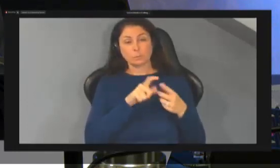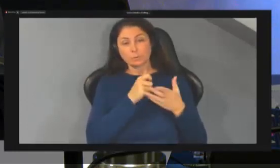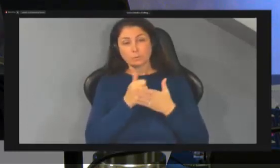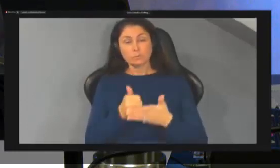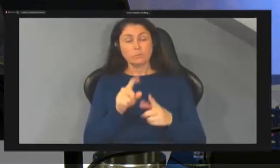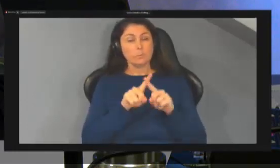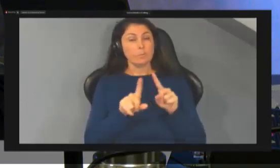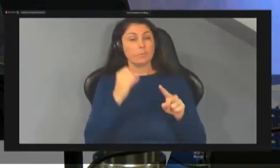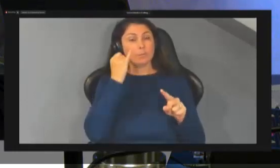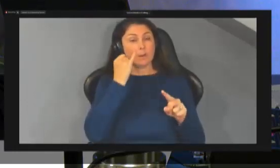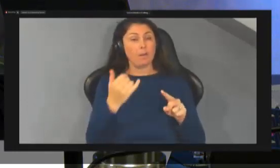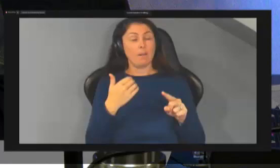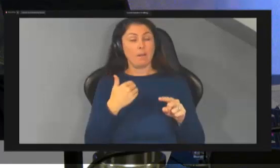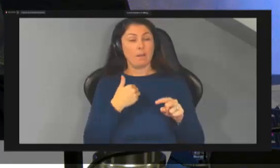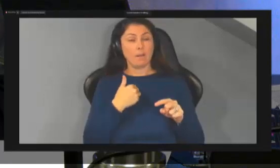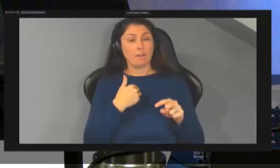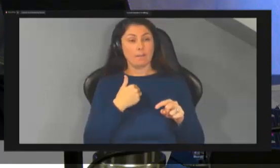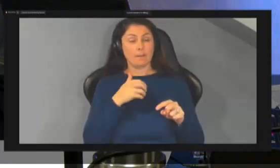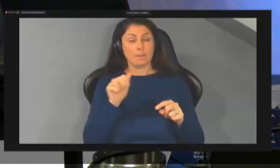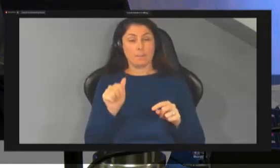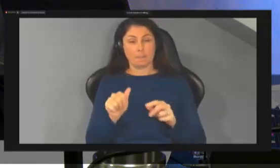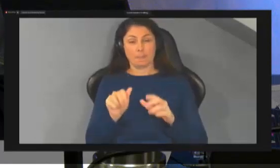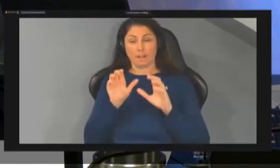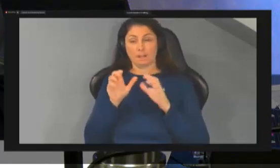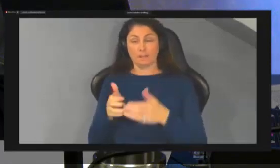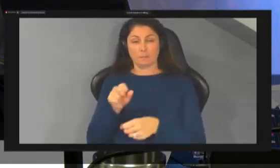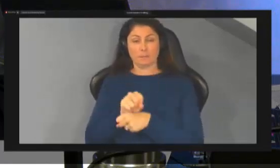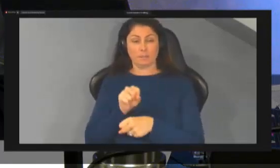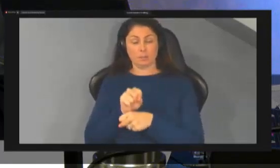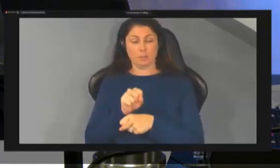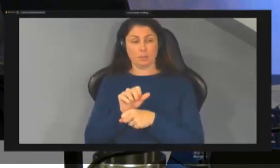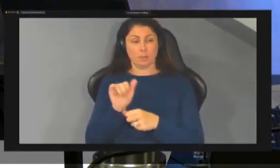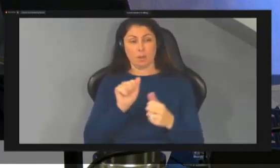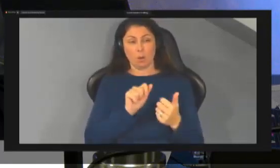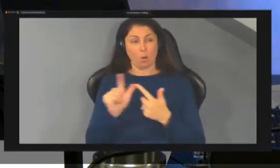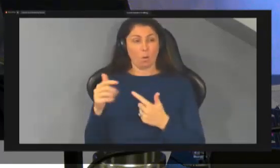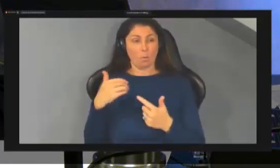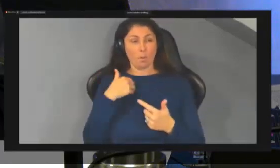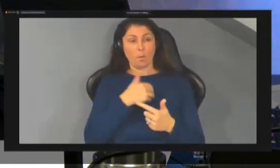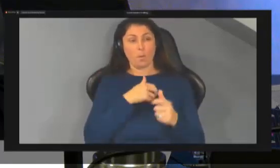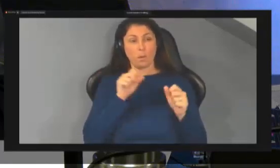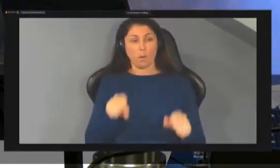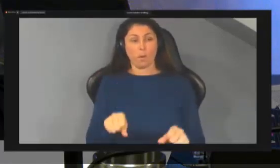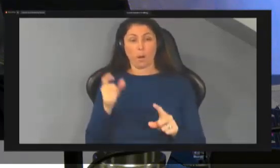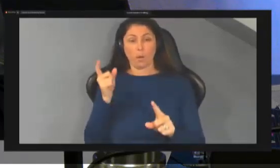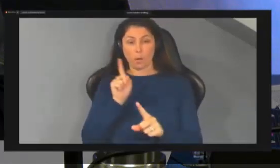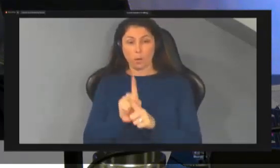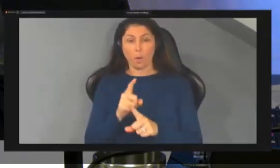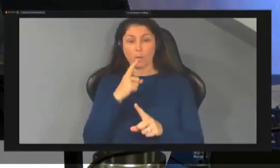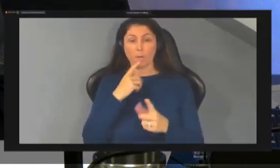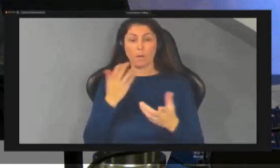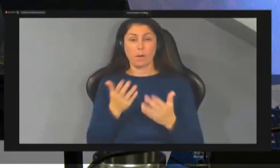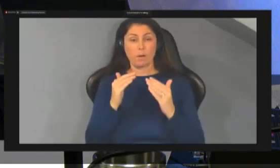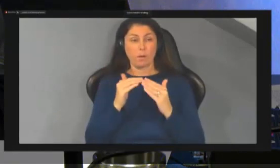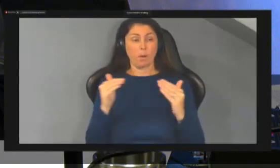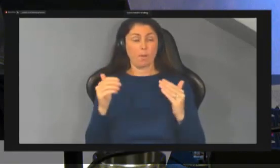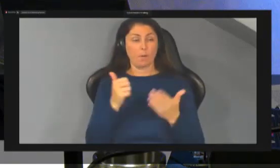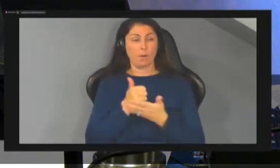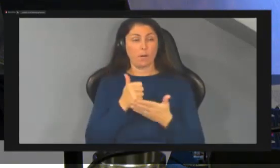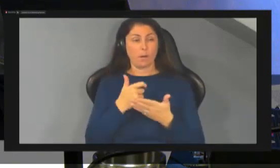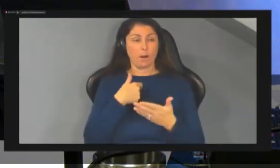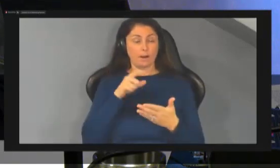idea here is to have a dedicated position on the floor that all members can go to and say, here's the level of assistance I need